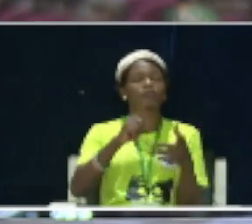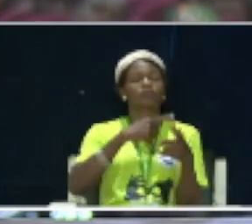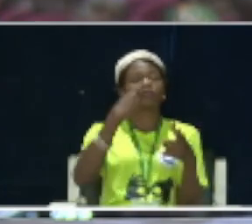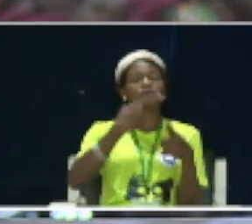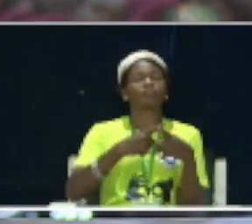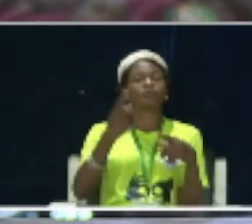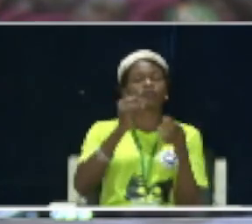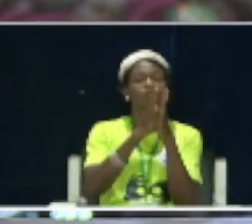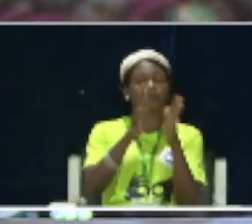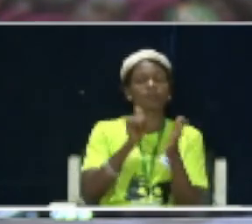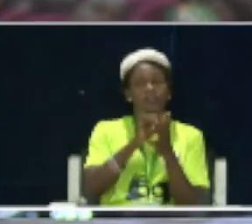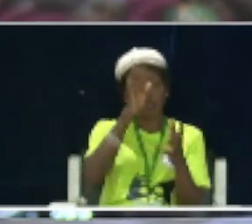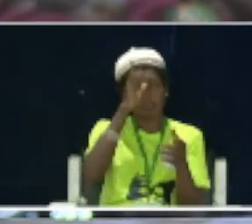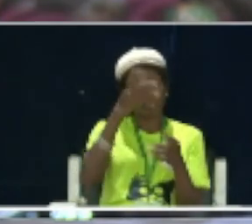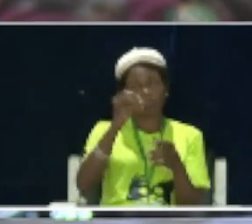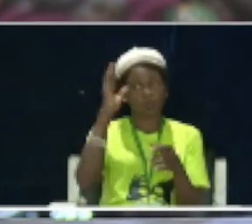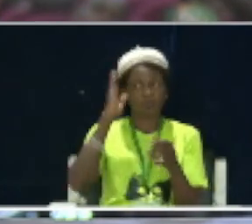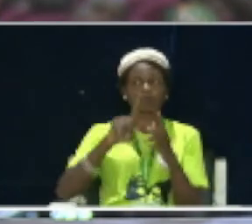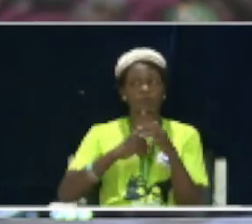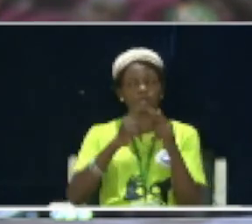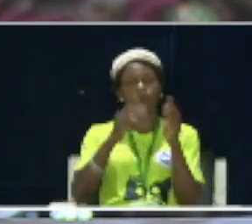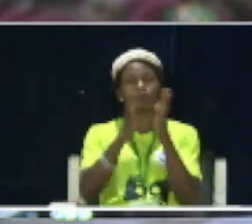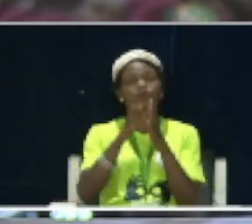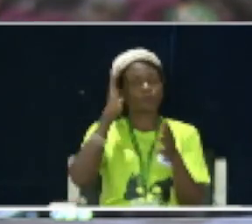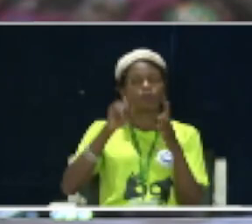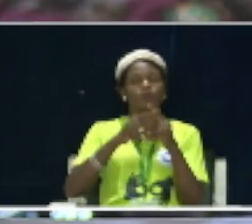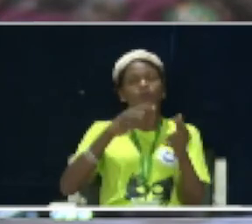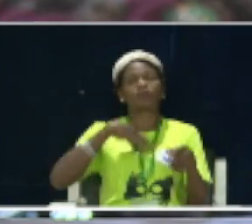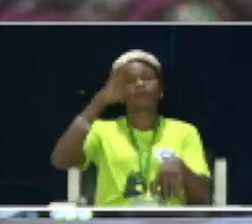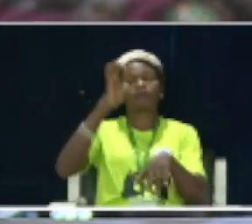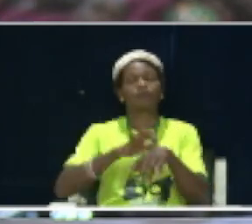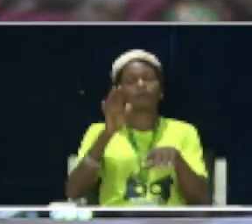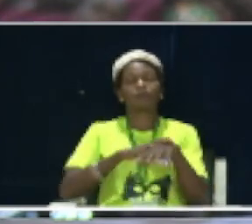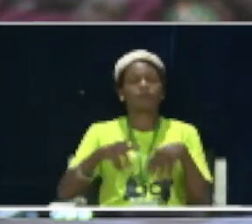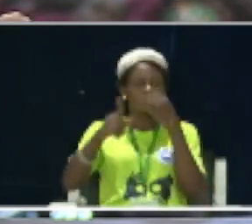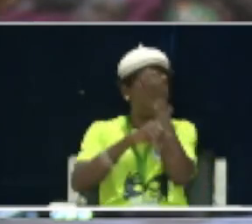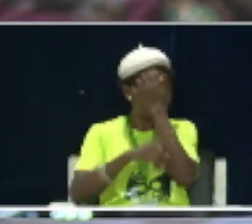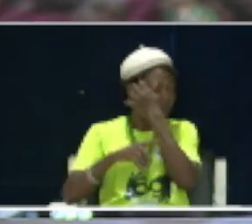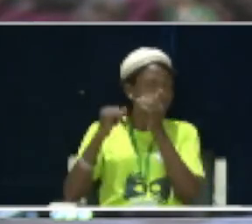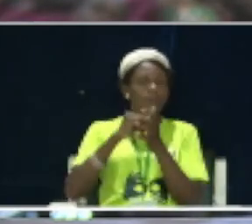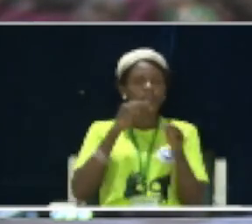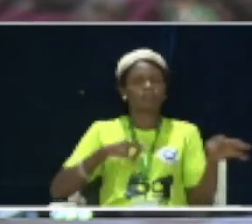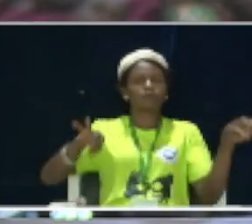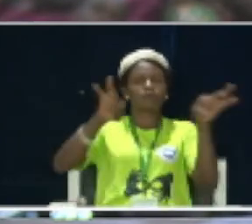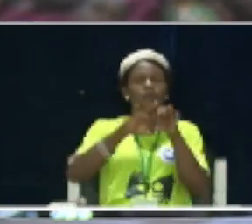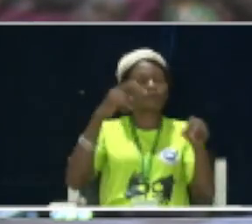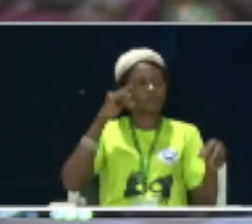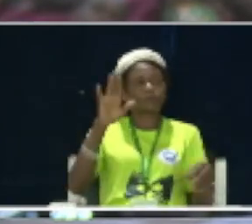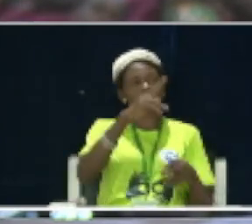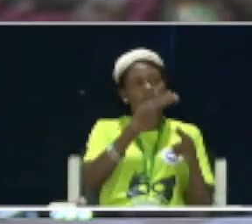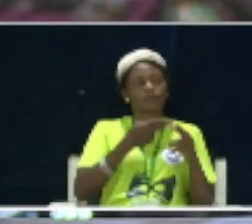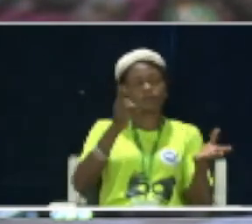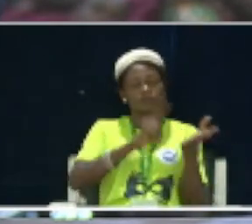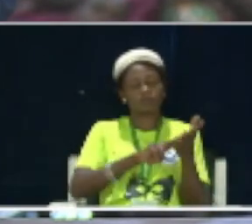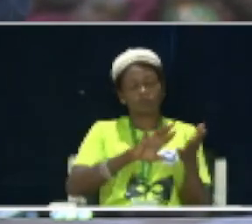the prayers that Daddy will begin to pray will begin to have effect on you. It is important for your names to be written.